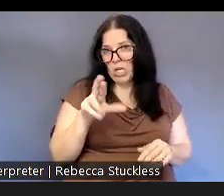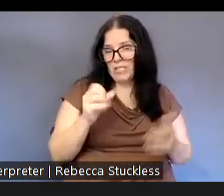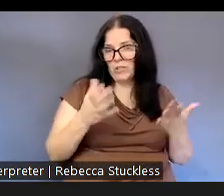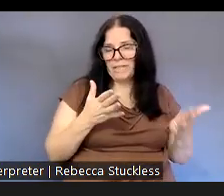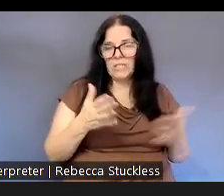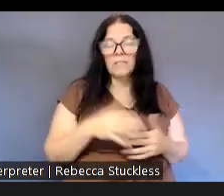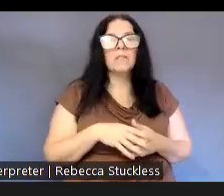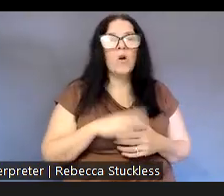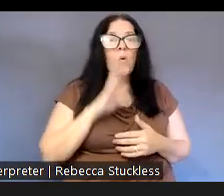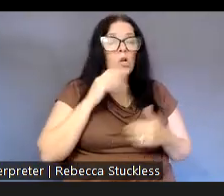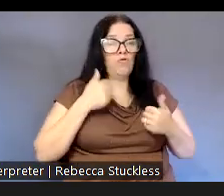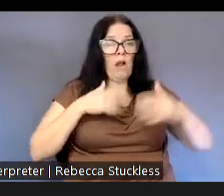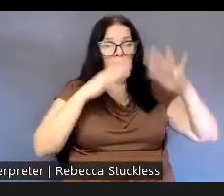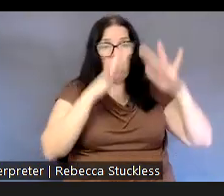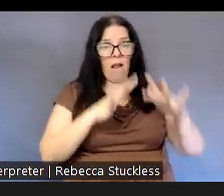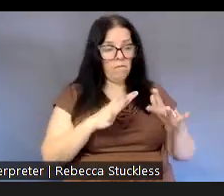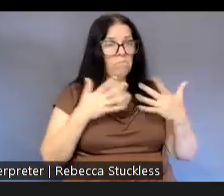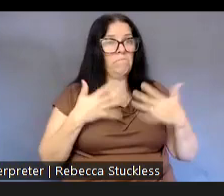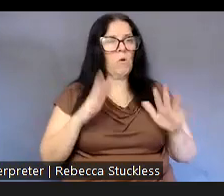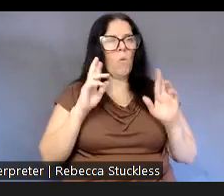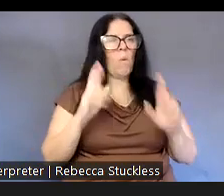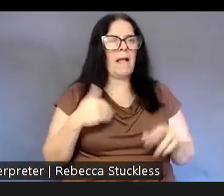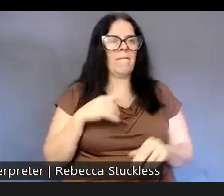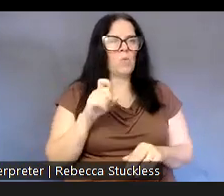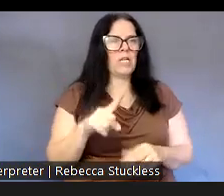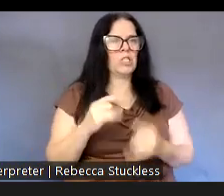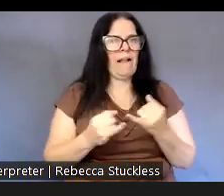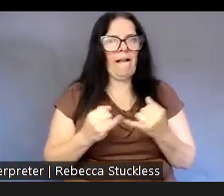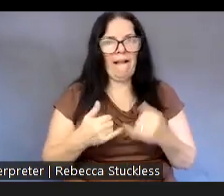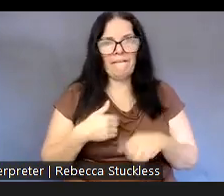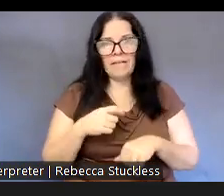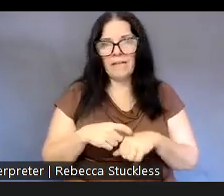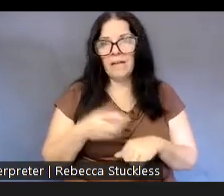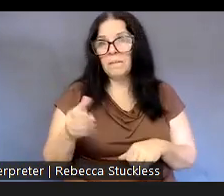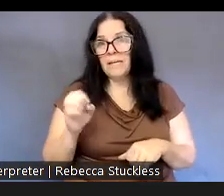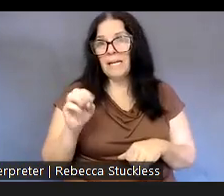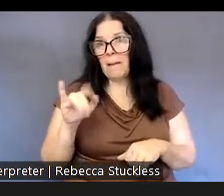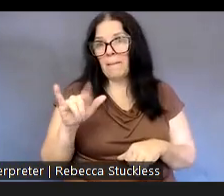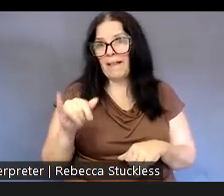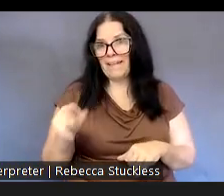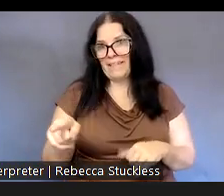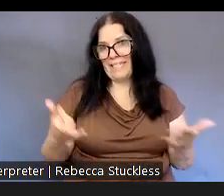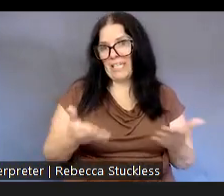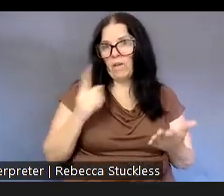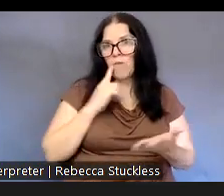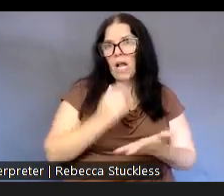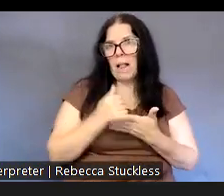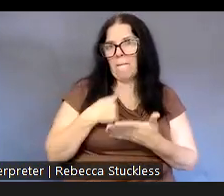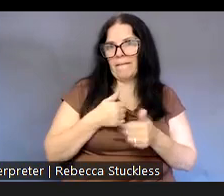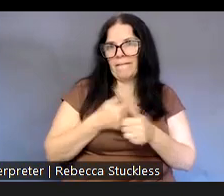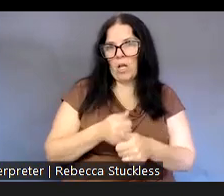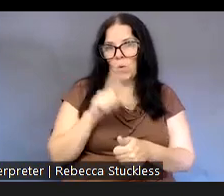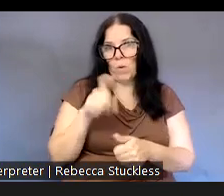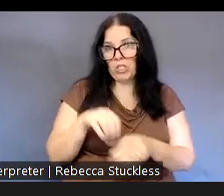in enough time that we can leave a little room for questions at the end. Emily is here to track questions in the